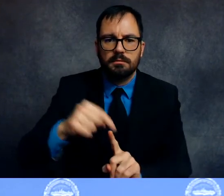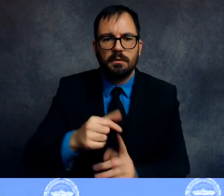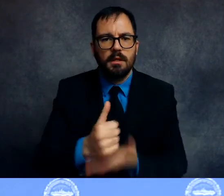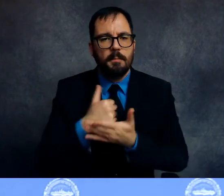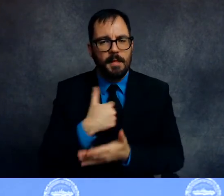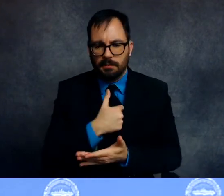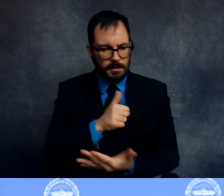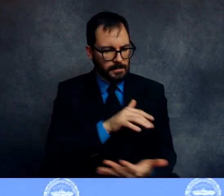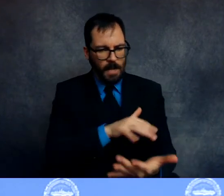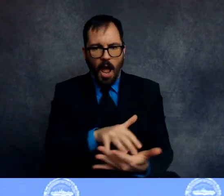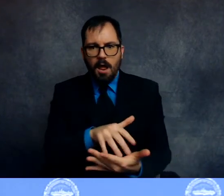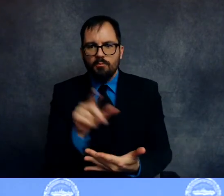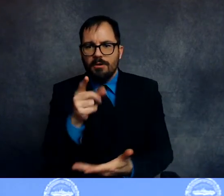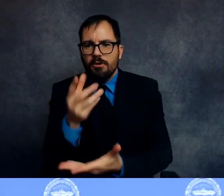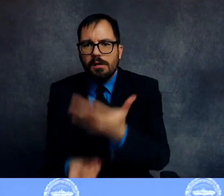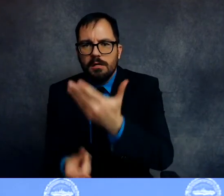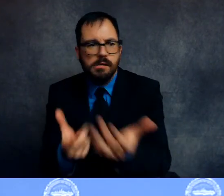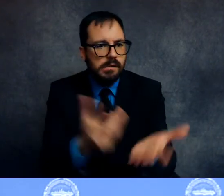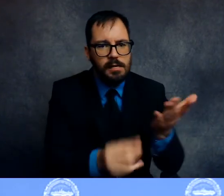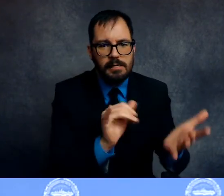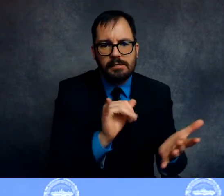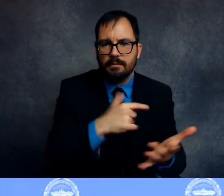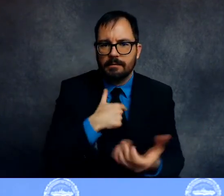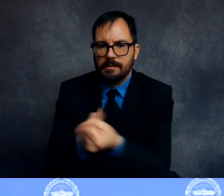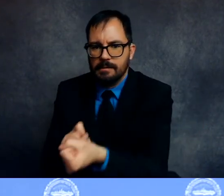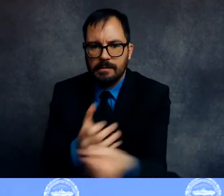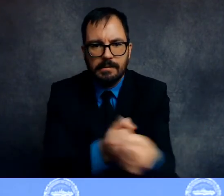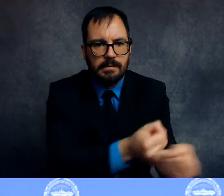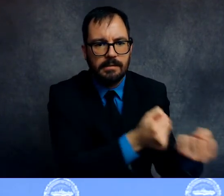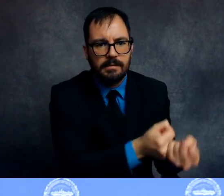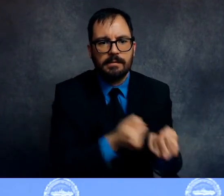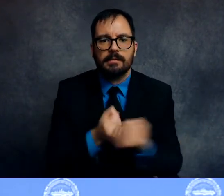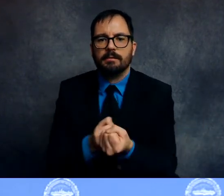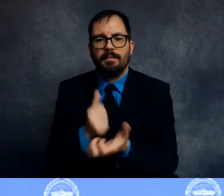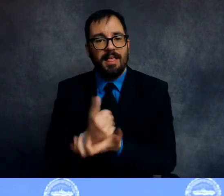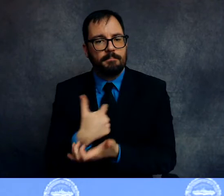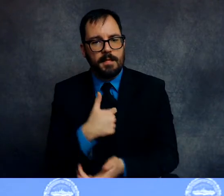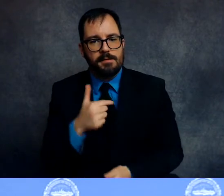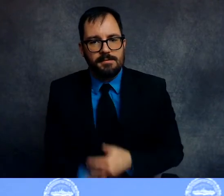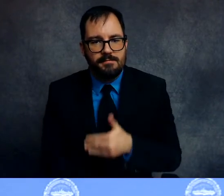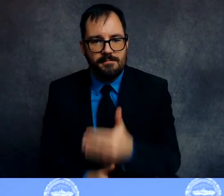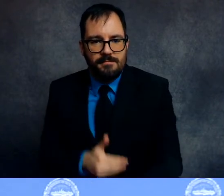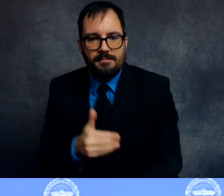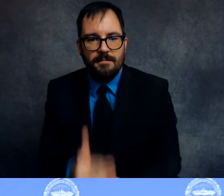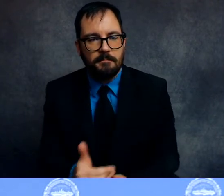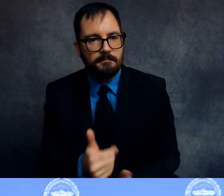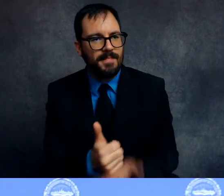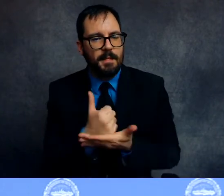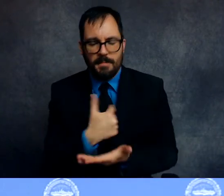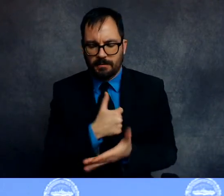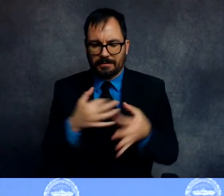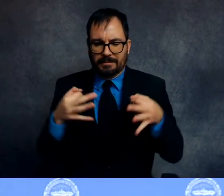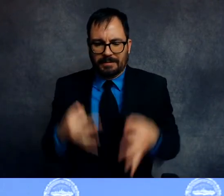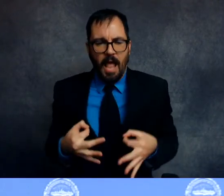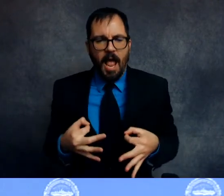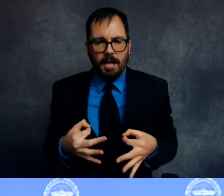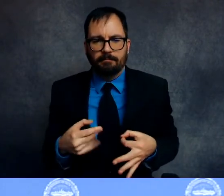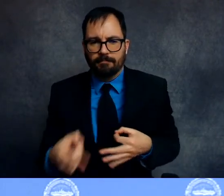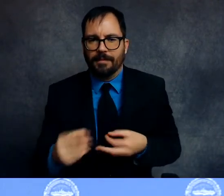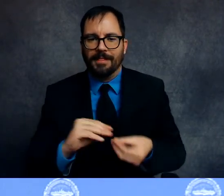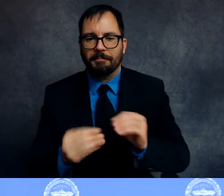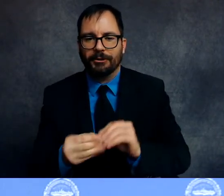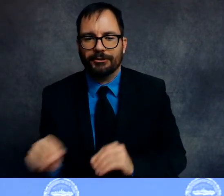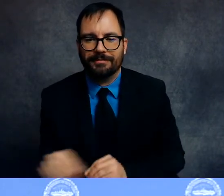of information. As you all know, Mayor Walsh and the team, we have continued to lean into data to help us